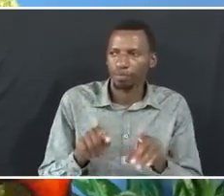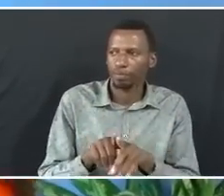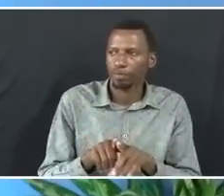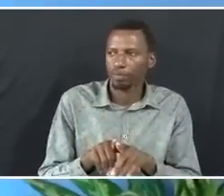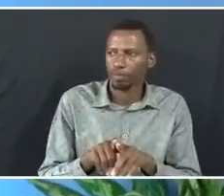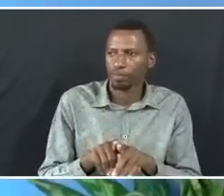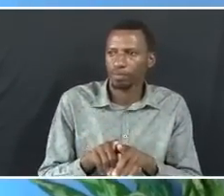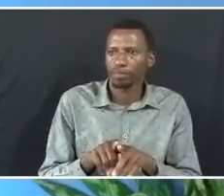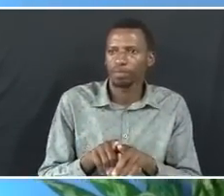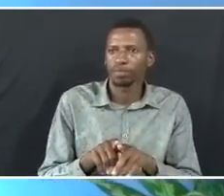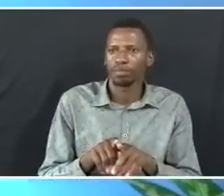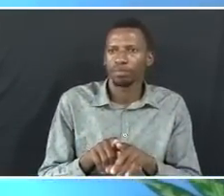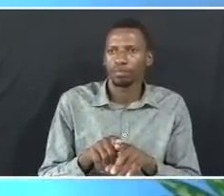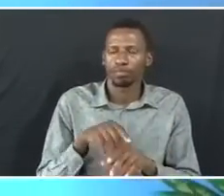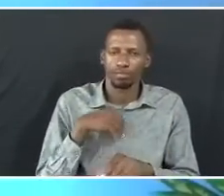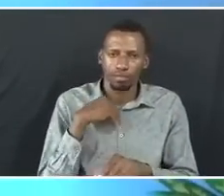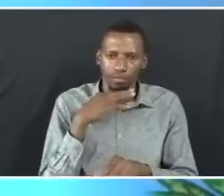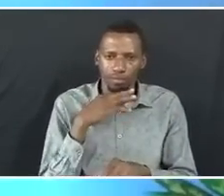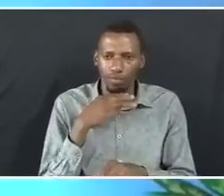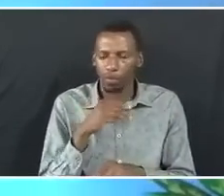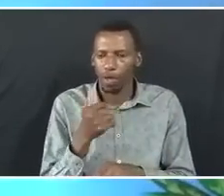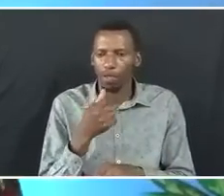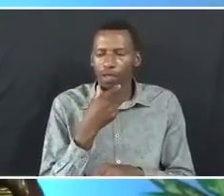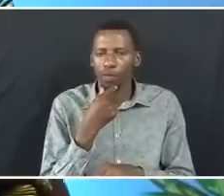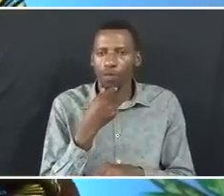And then there was this boy who tried to overthrow him.